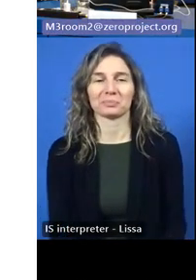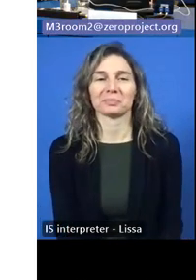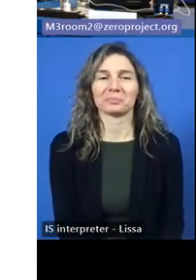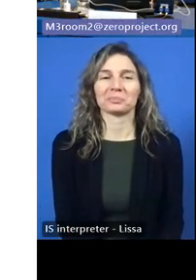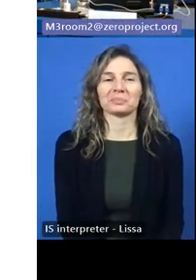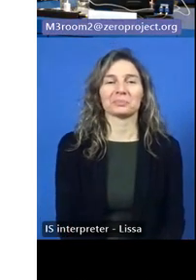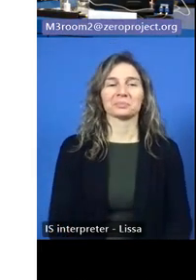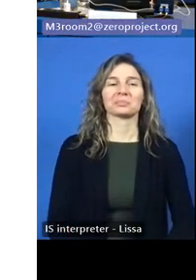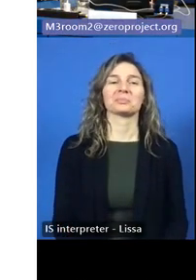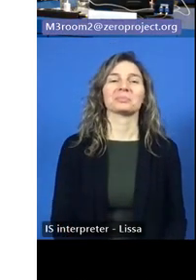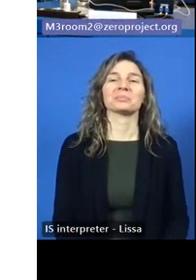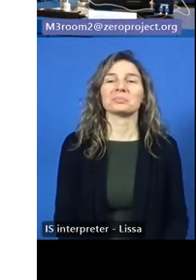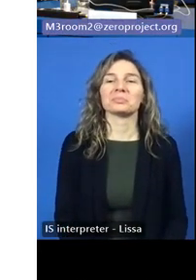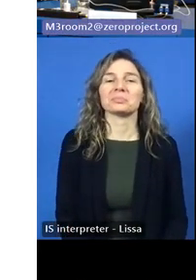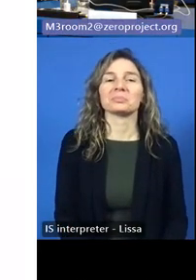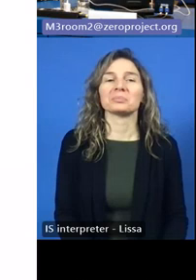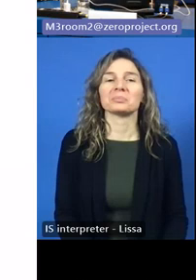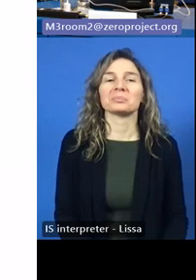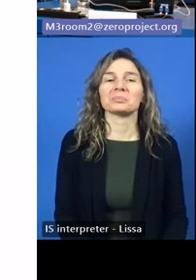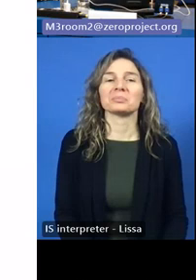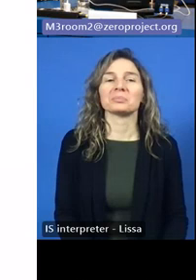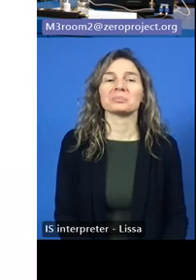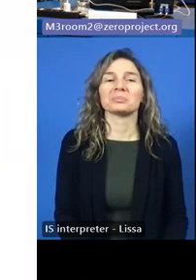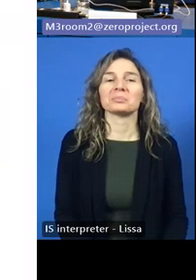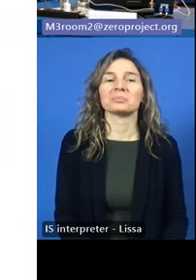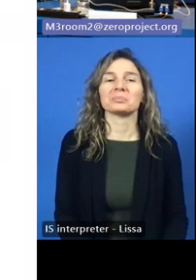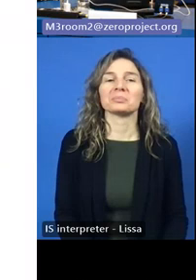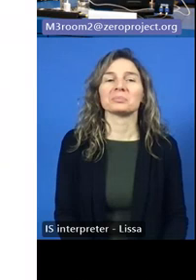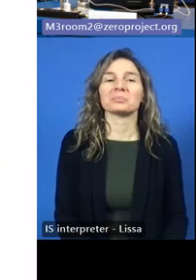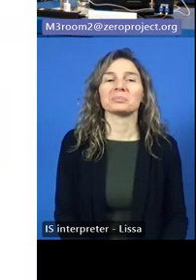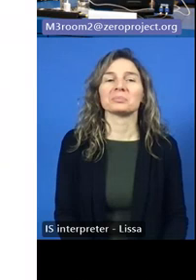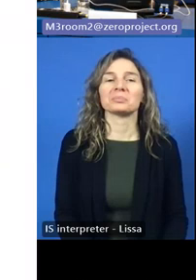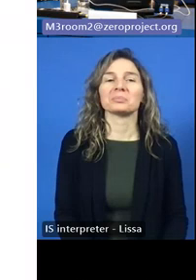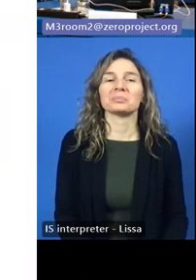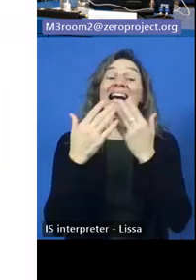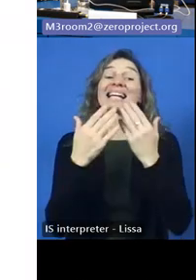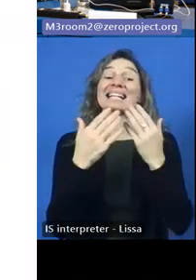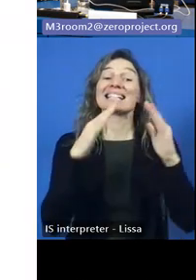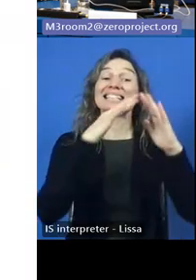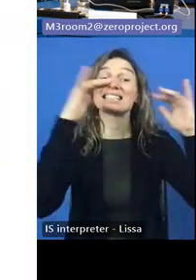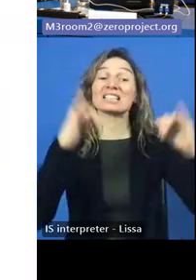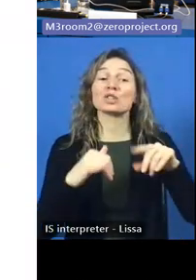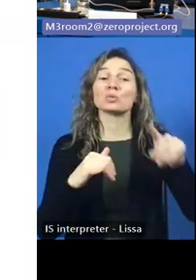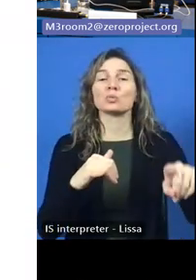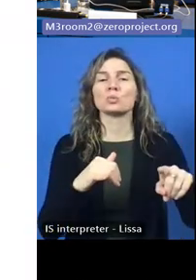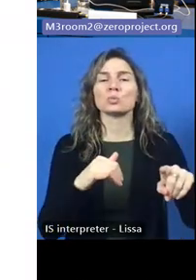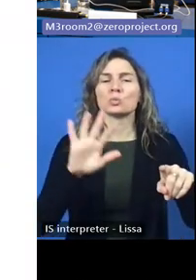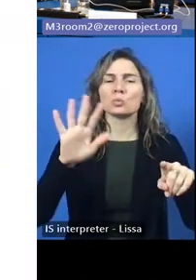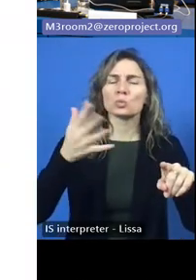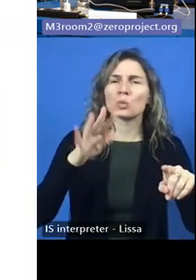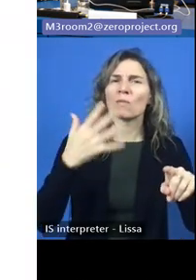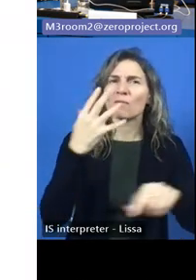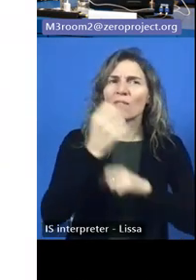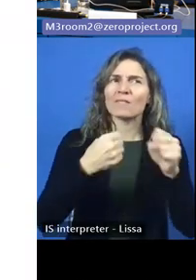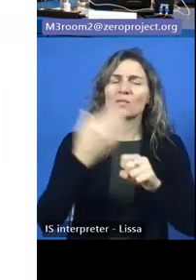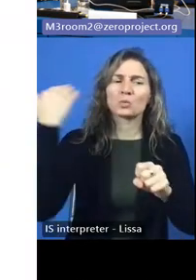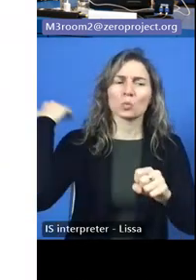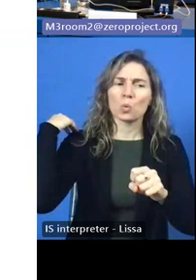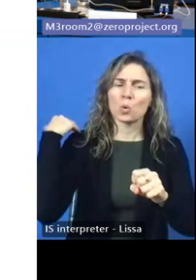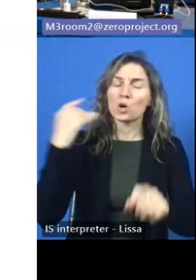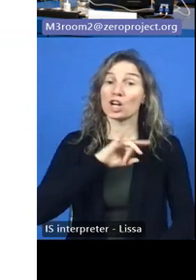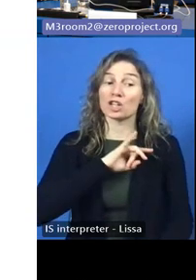Instituto de la Sordera was founded 65 years ago in Chile. And over the years, it has turned into a